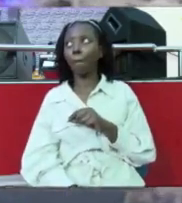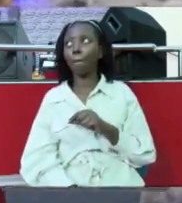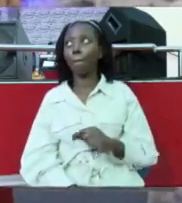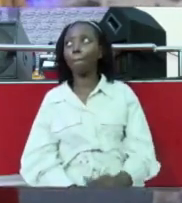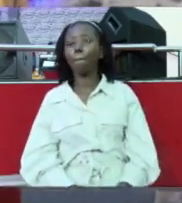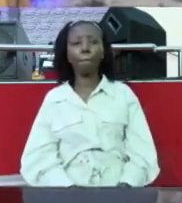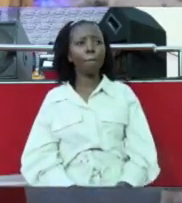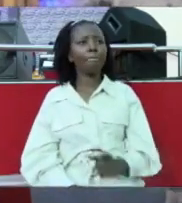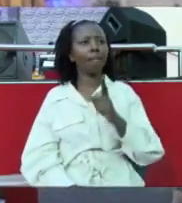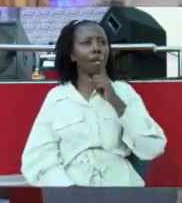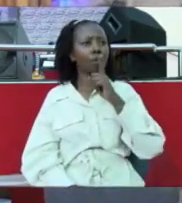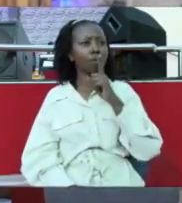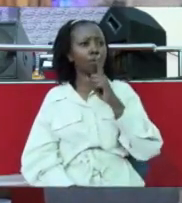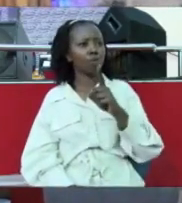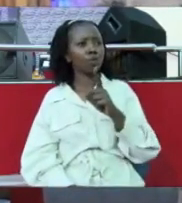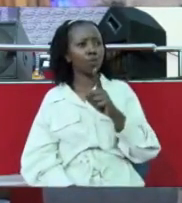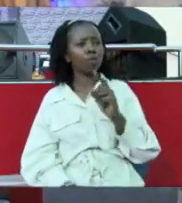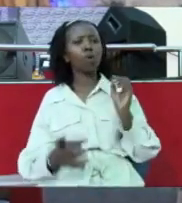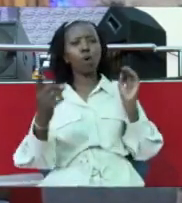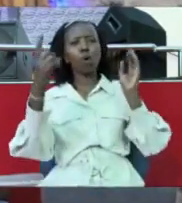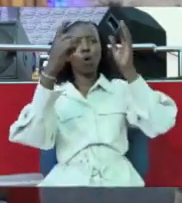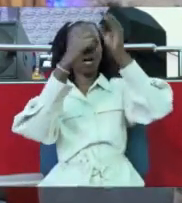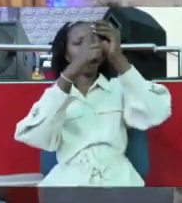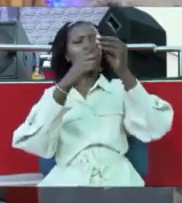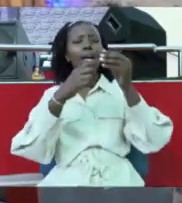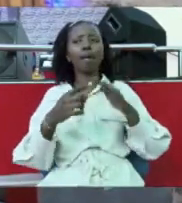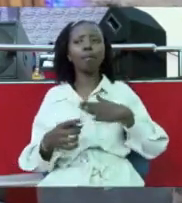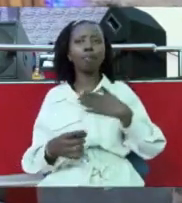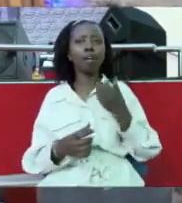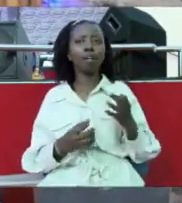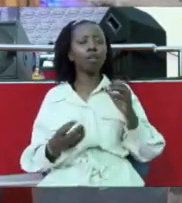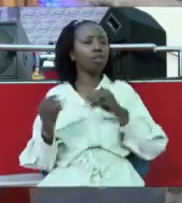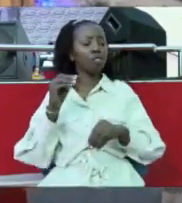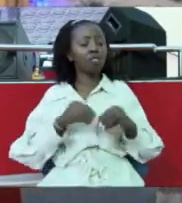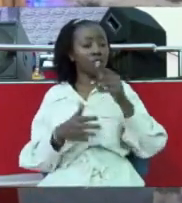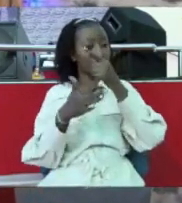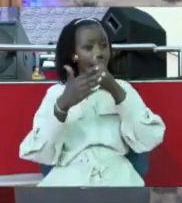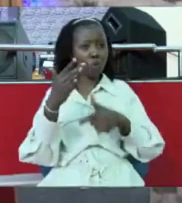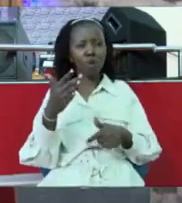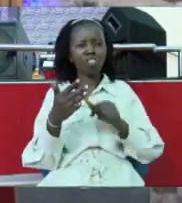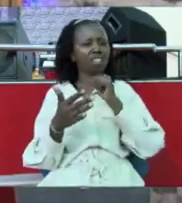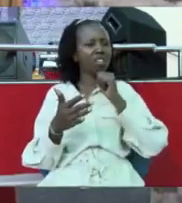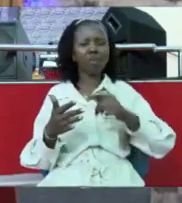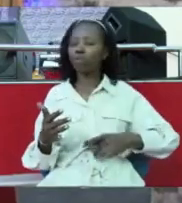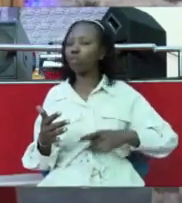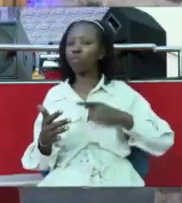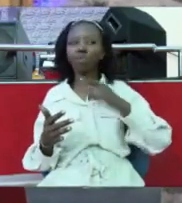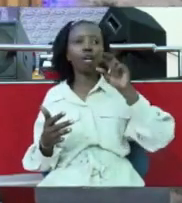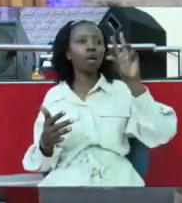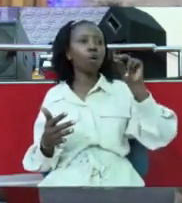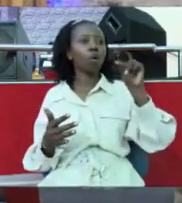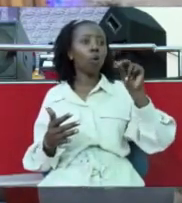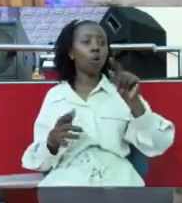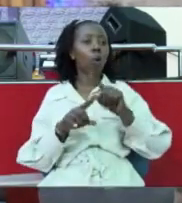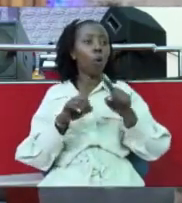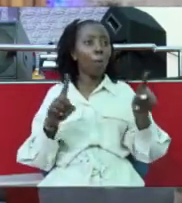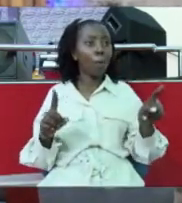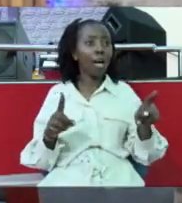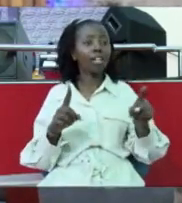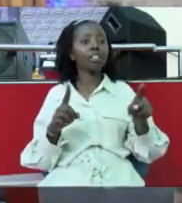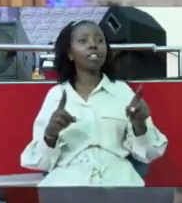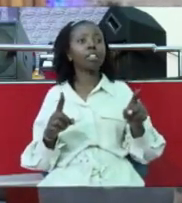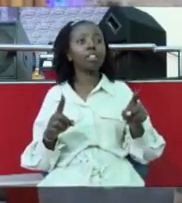So what is my motivation of giving? Himizo langu la kutoa ni. It is not feeling. Sio hisia. But it is the fact that God